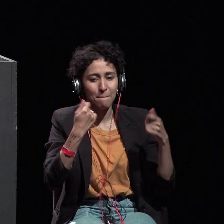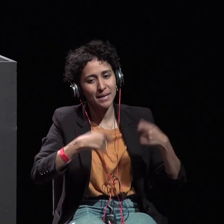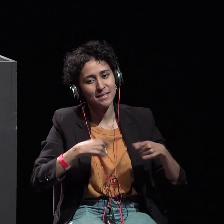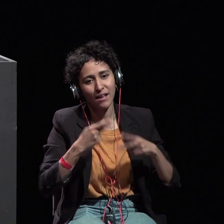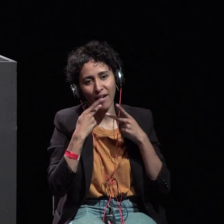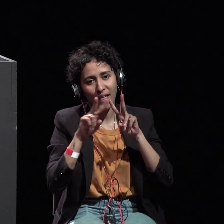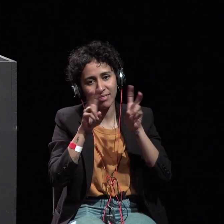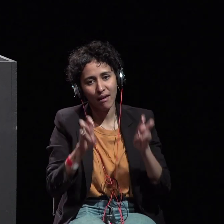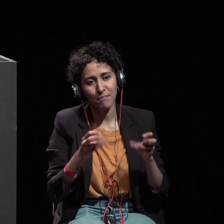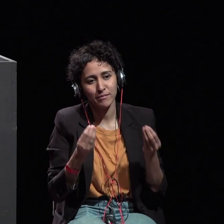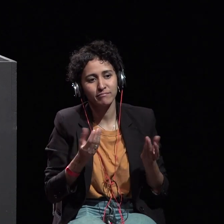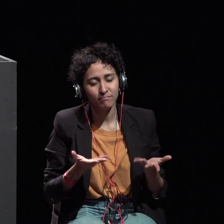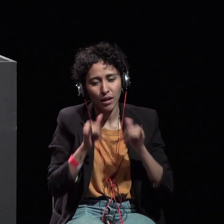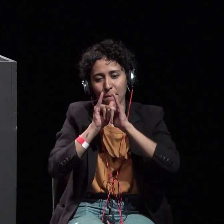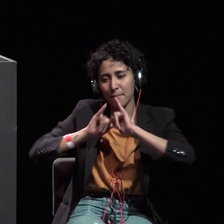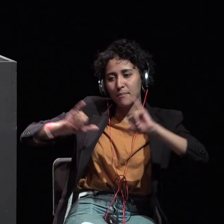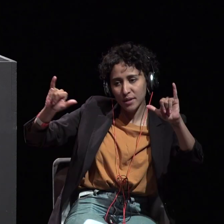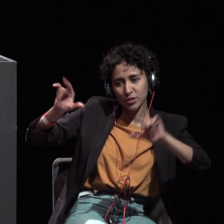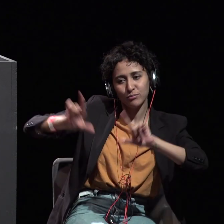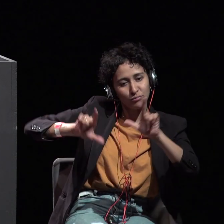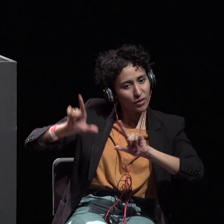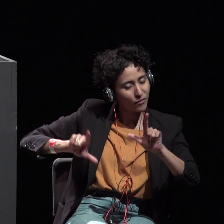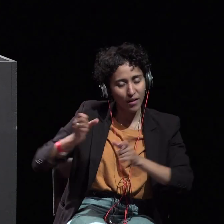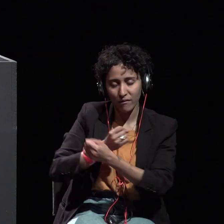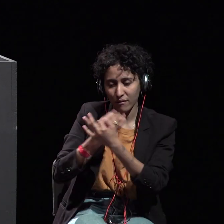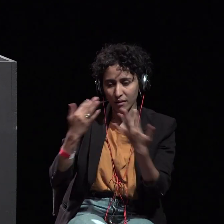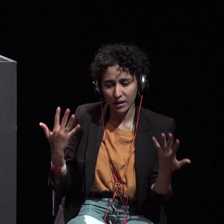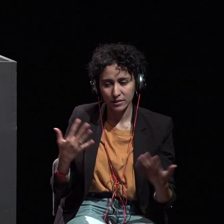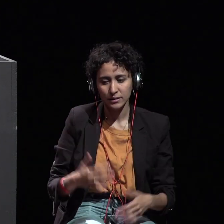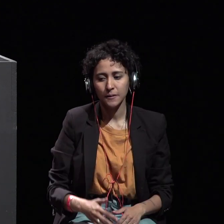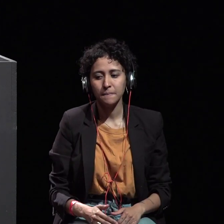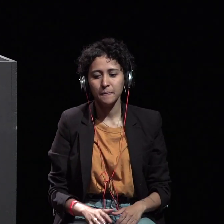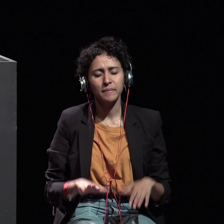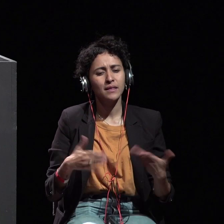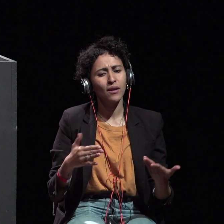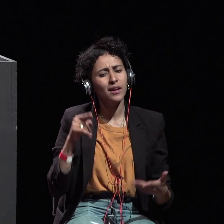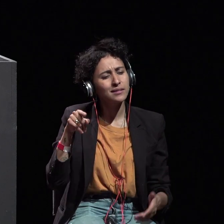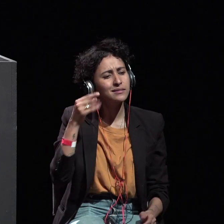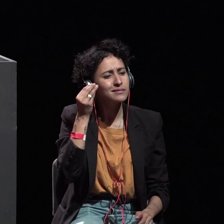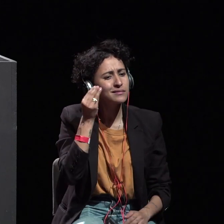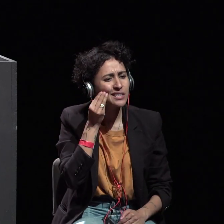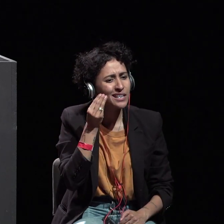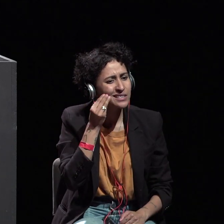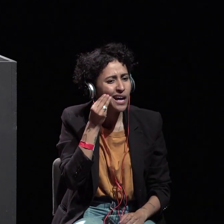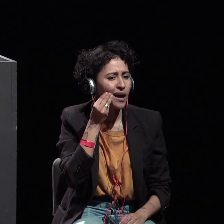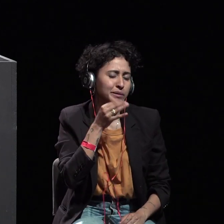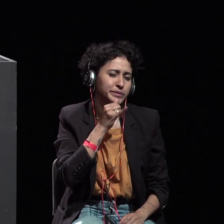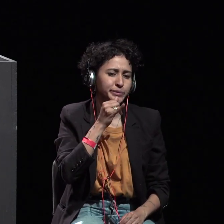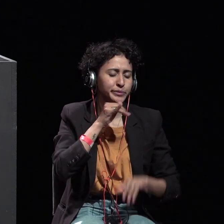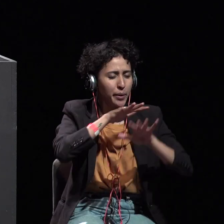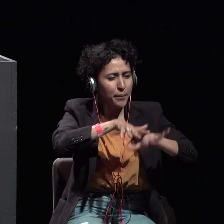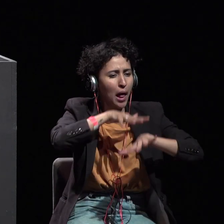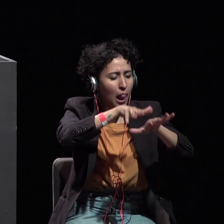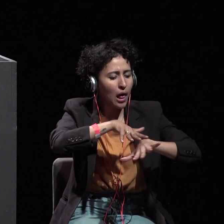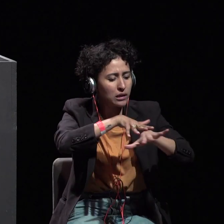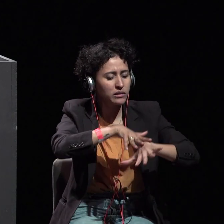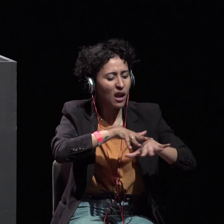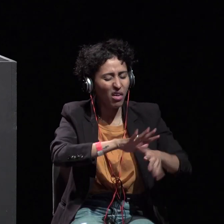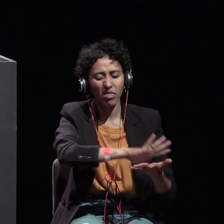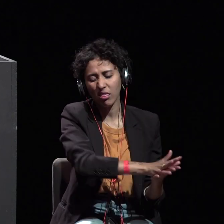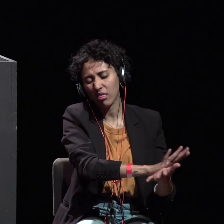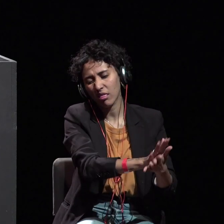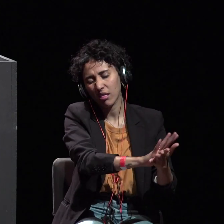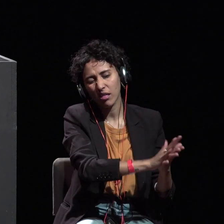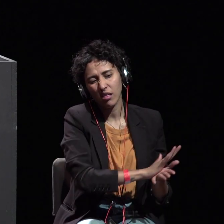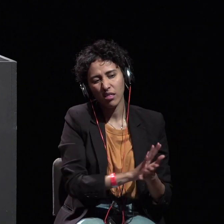the particularities of the march, as they tend to do to simplify and delegitimize political action, this banner drop foregrounded the particularities